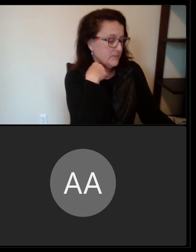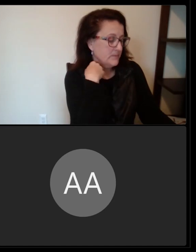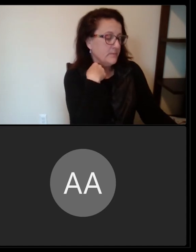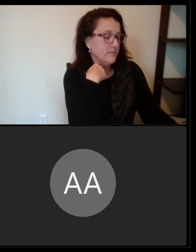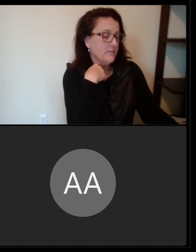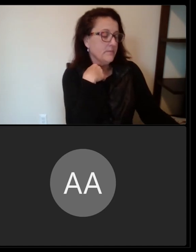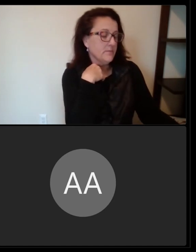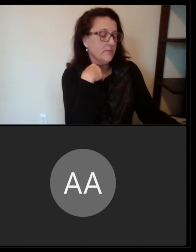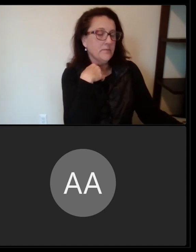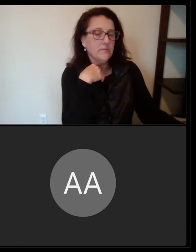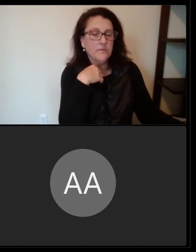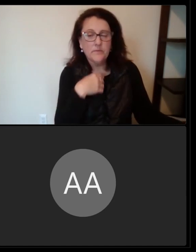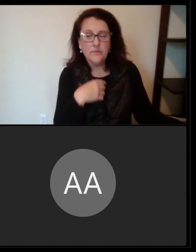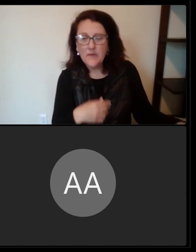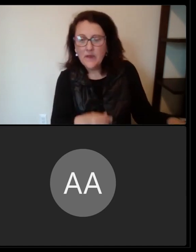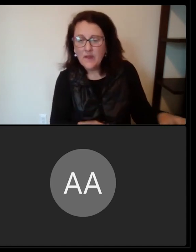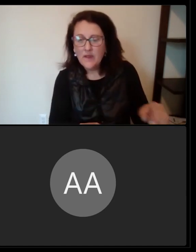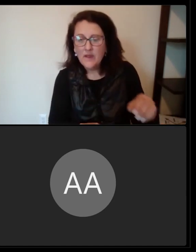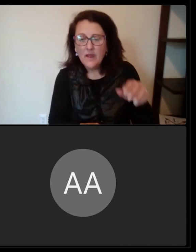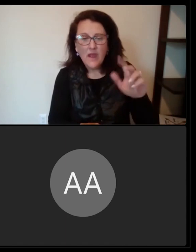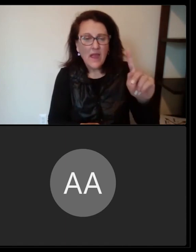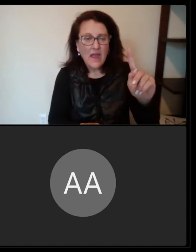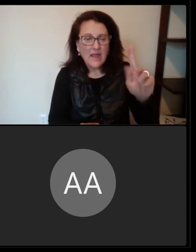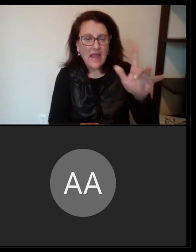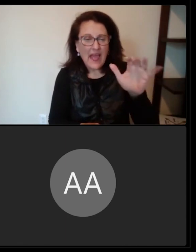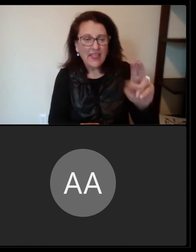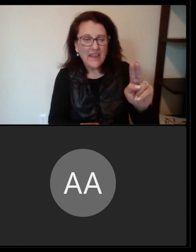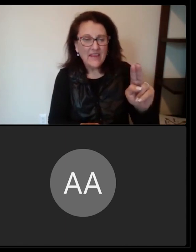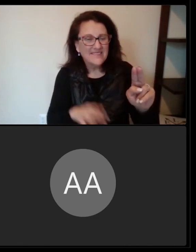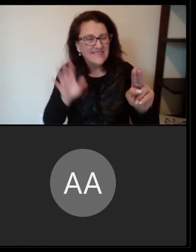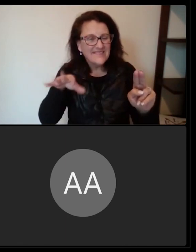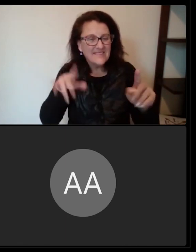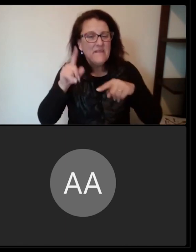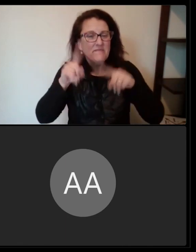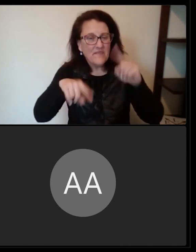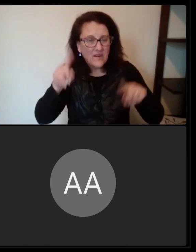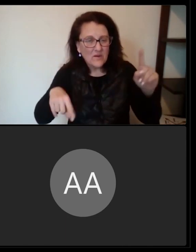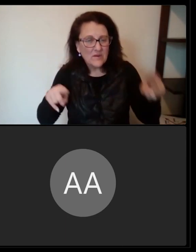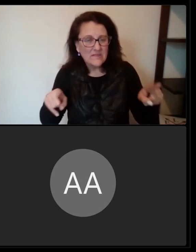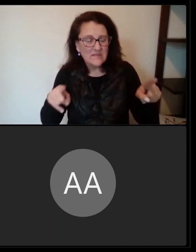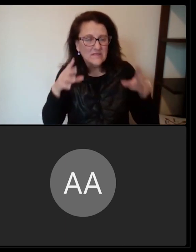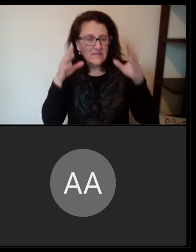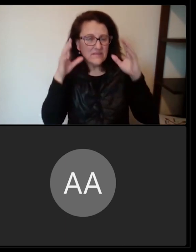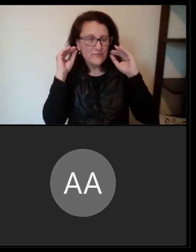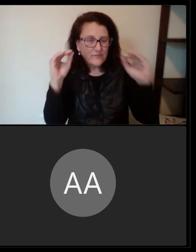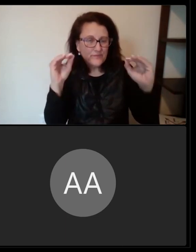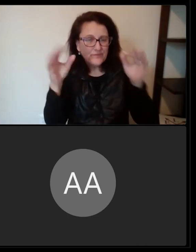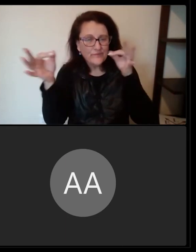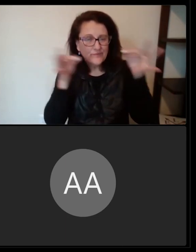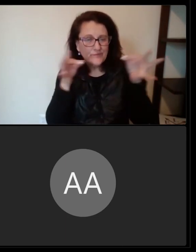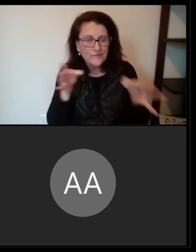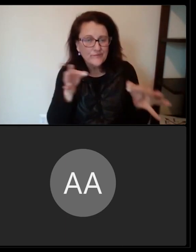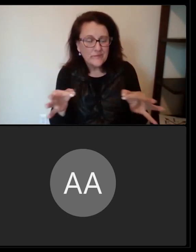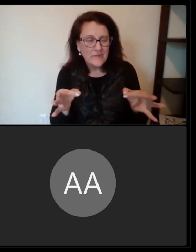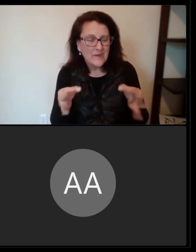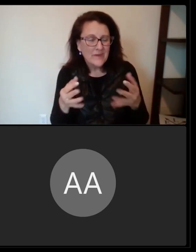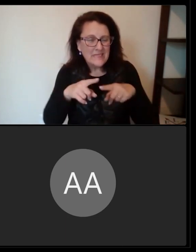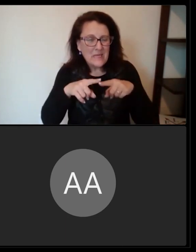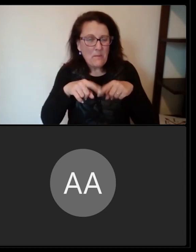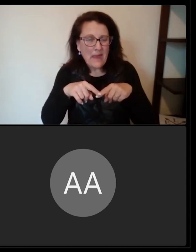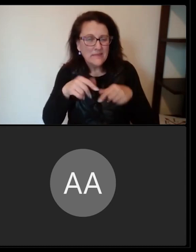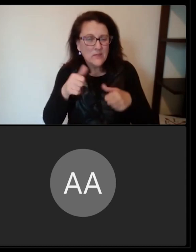So Kathleen, it does vary based, and it gives you instructions based on which step you're on.